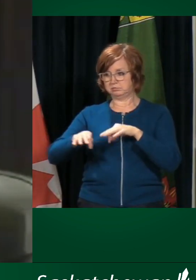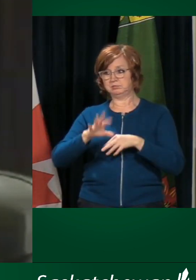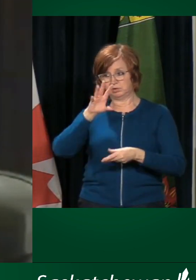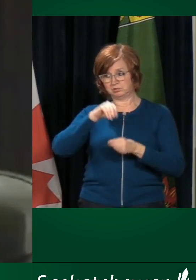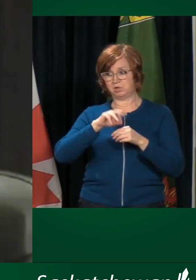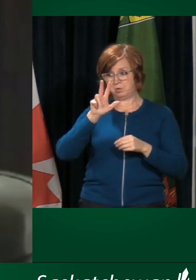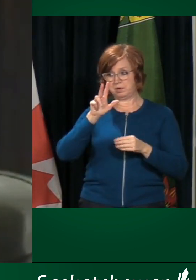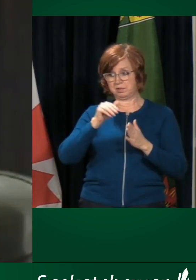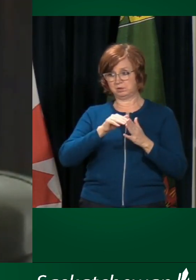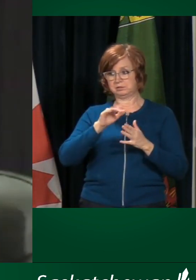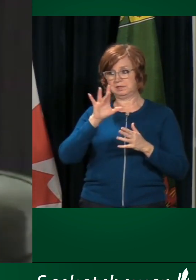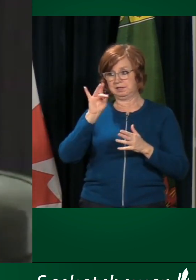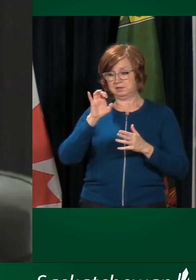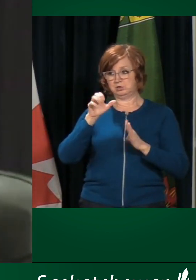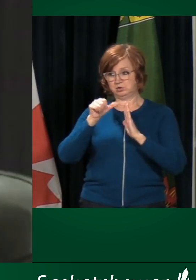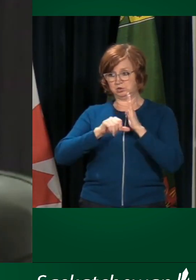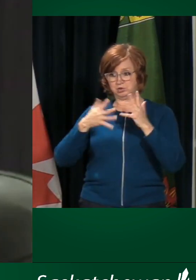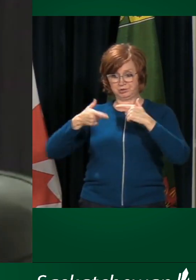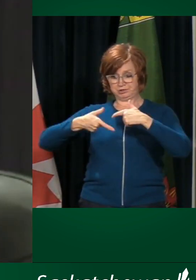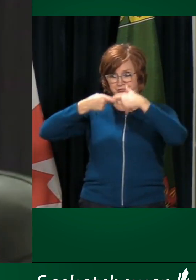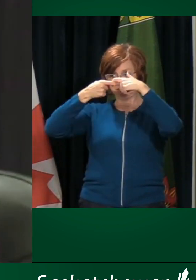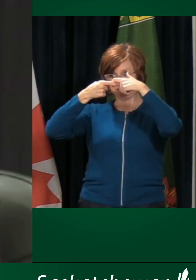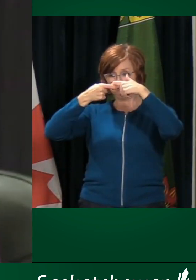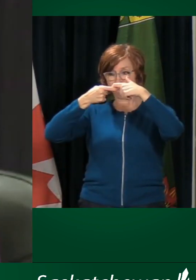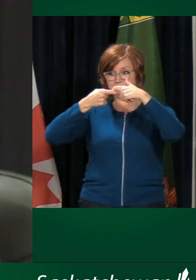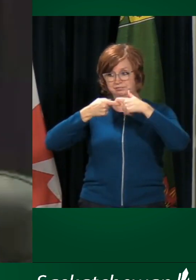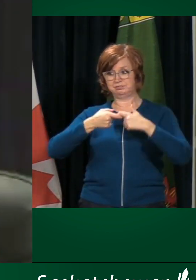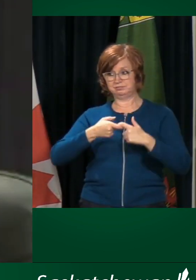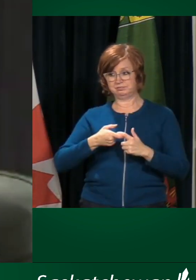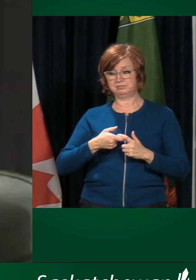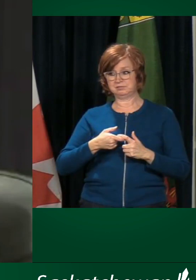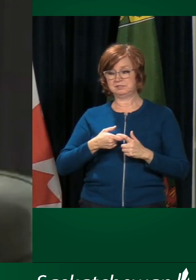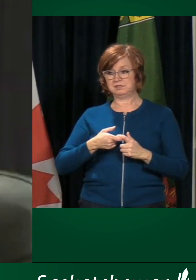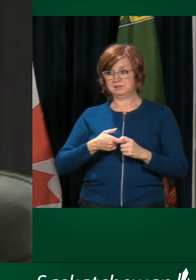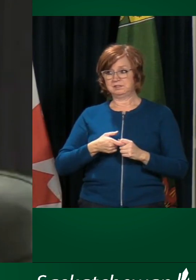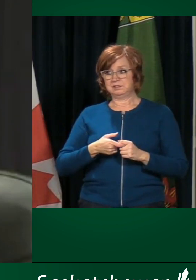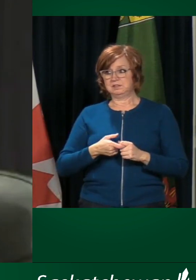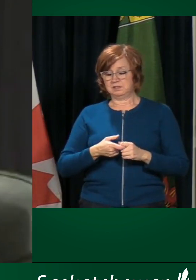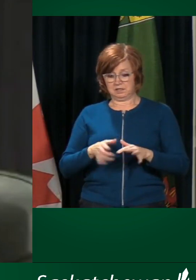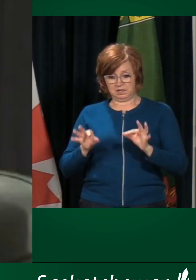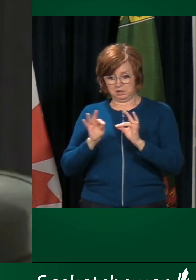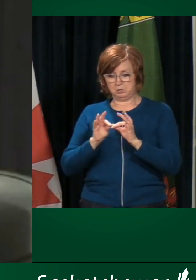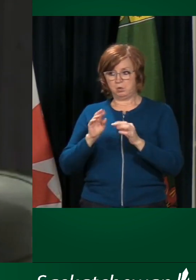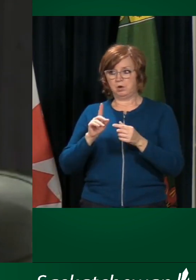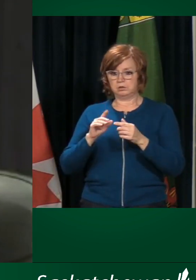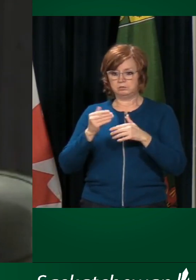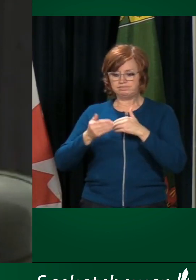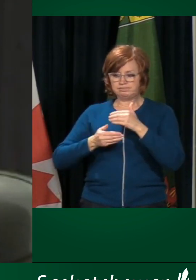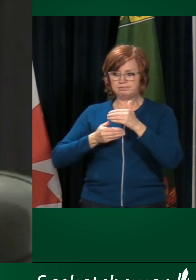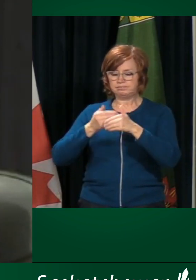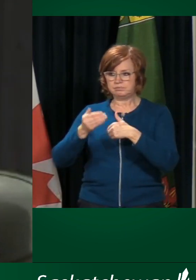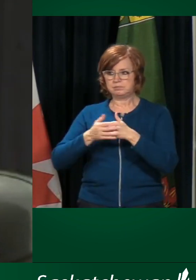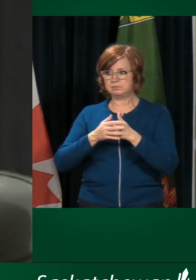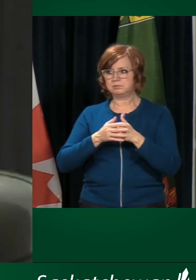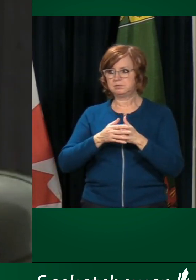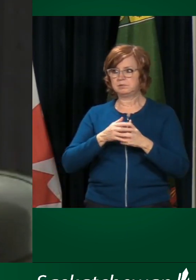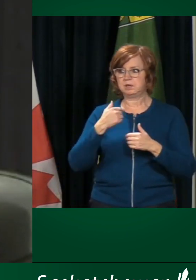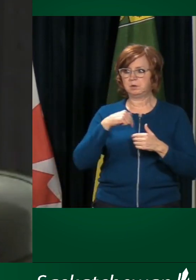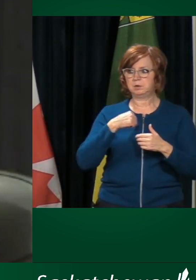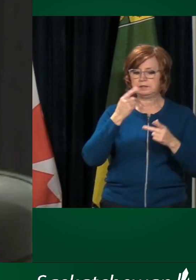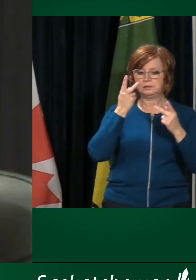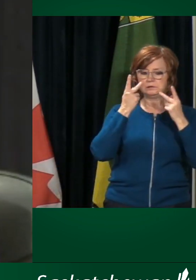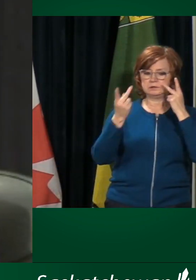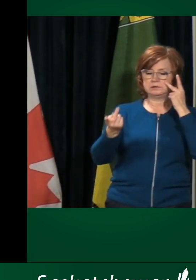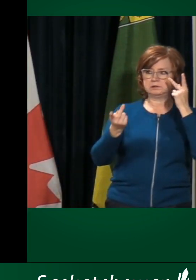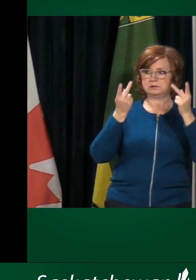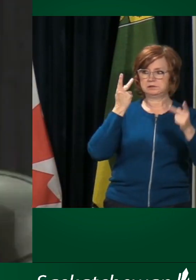delayed or postponed because of the gearing down of the system. And one of the things we know, and we're starting to see a little bit of that now, you know, we saw people shying